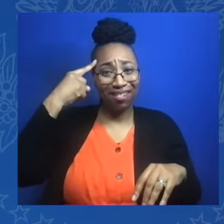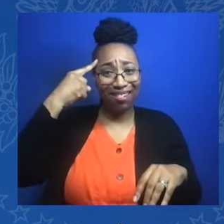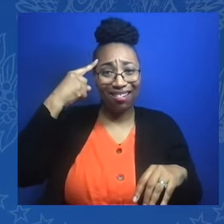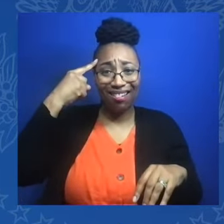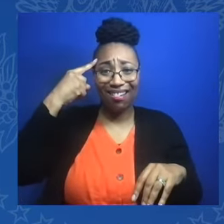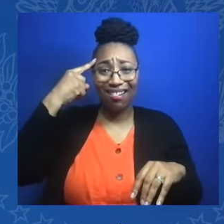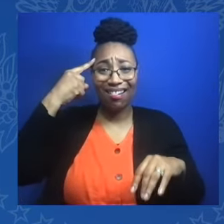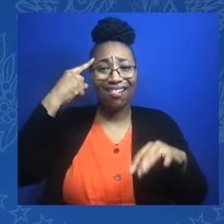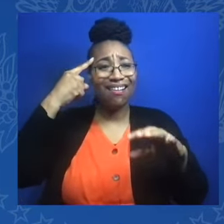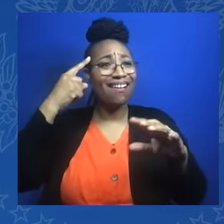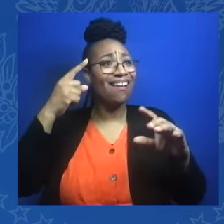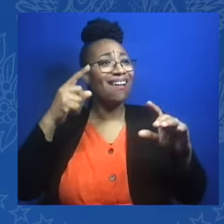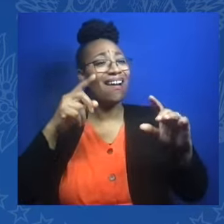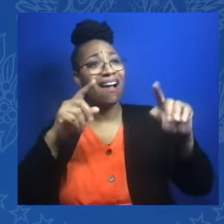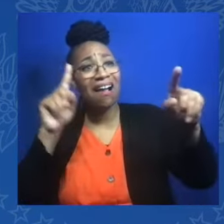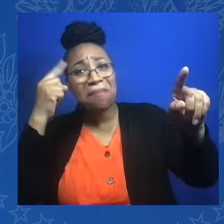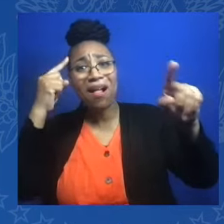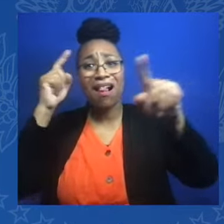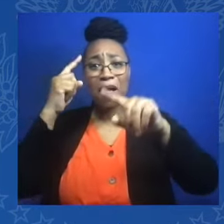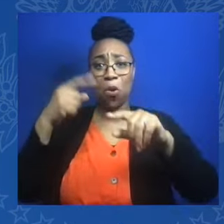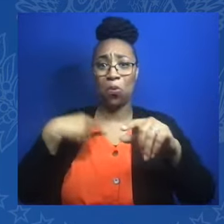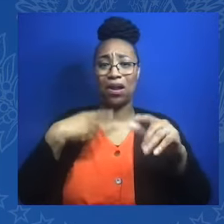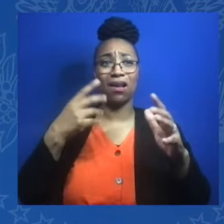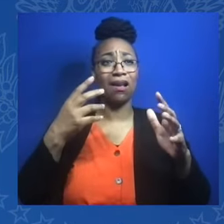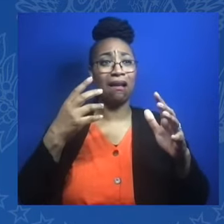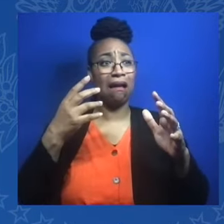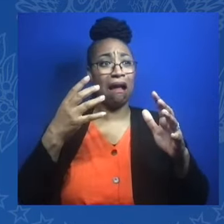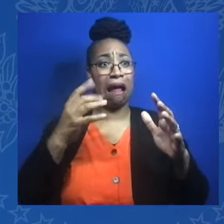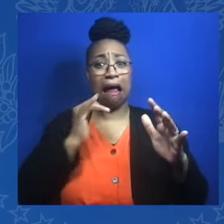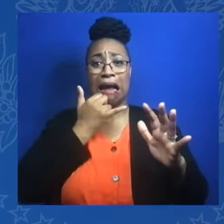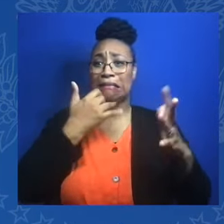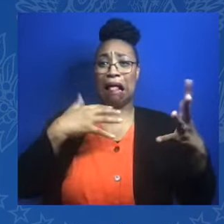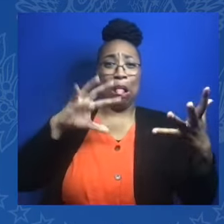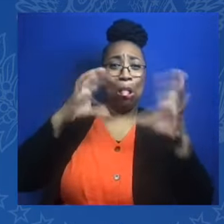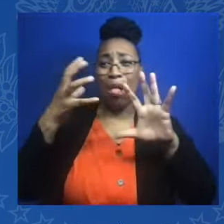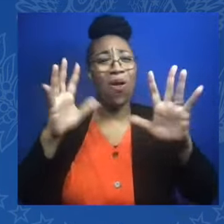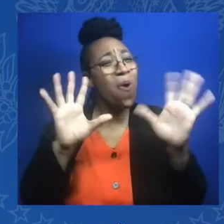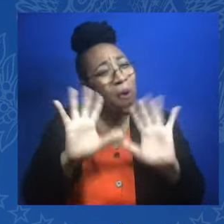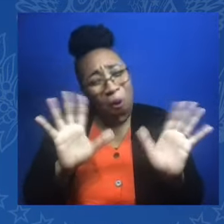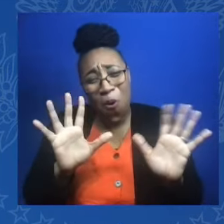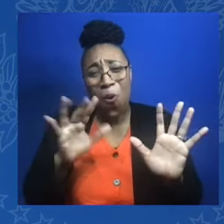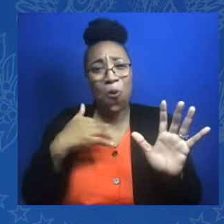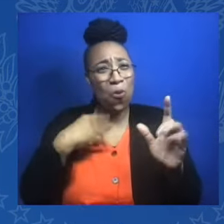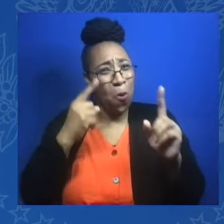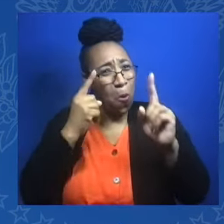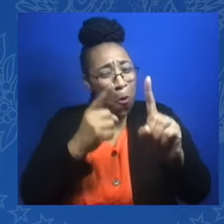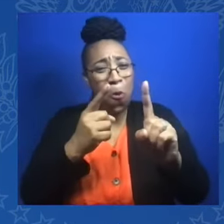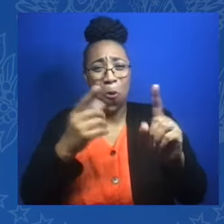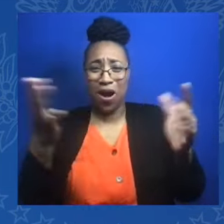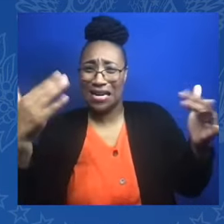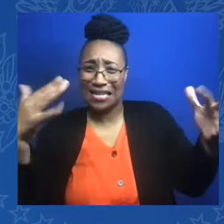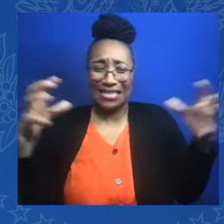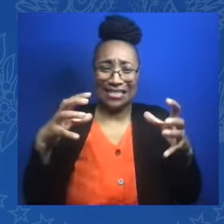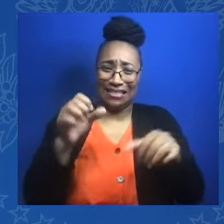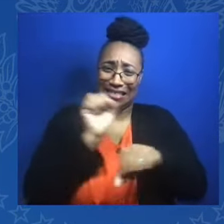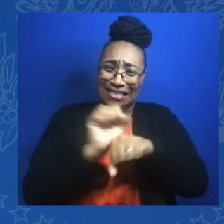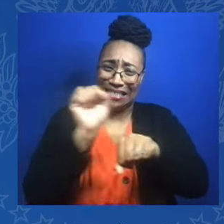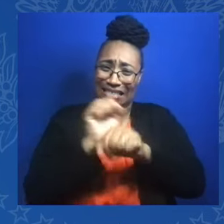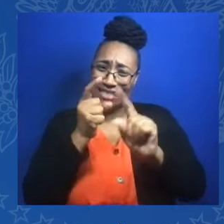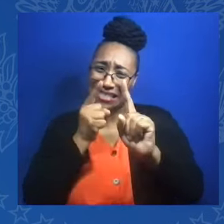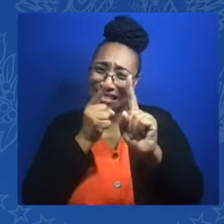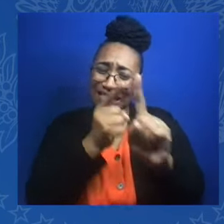doit être là, l'un pour l'autre. On doit continuer de s'opposer aux menaces autoritaires chez